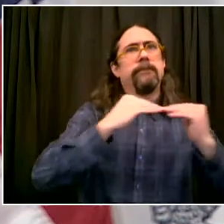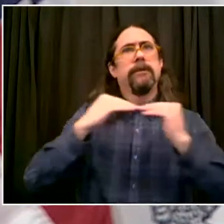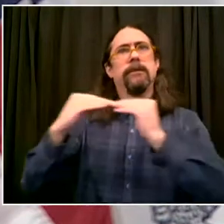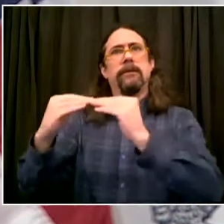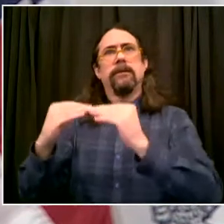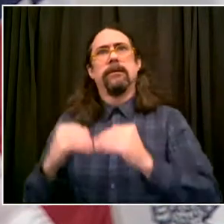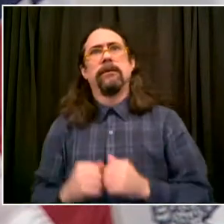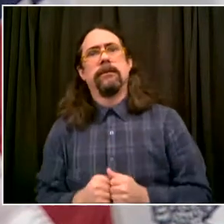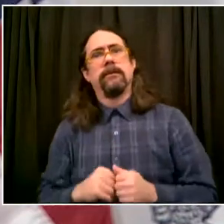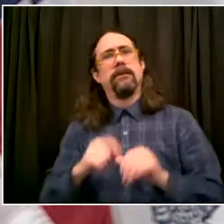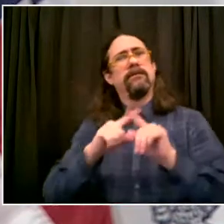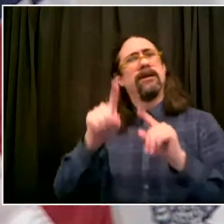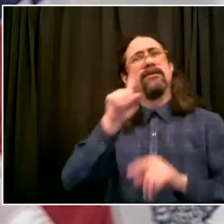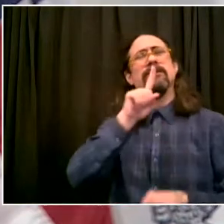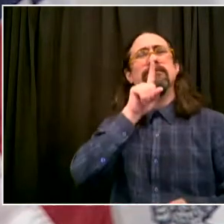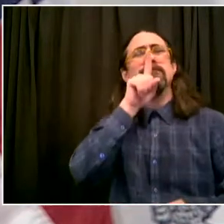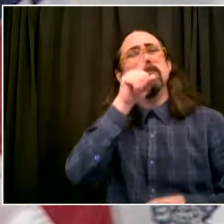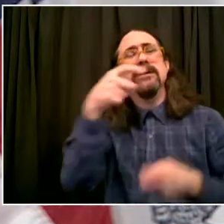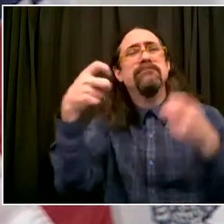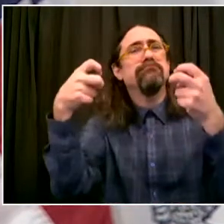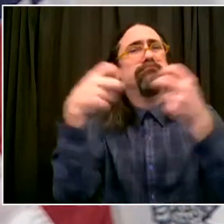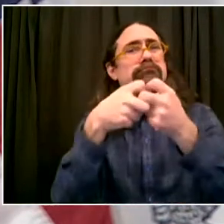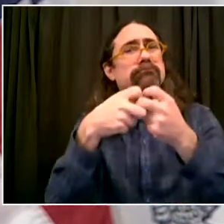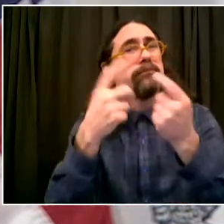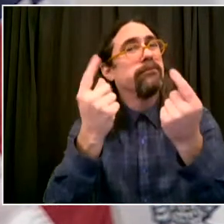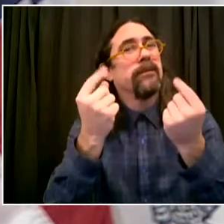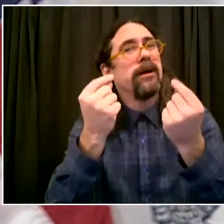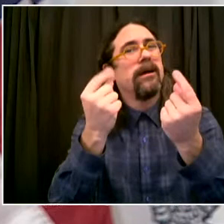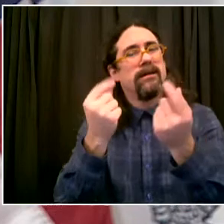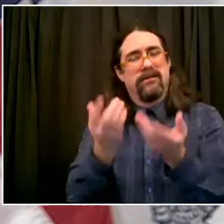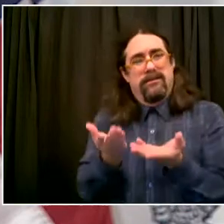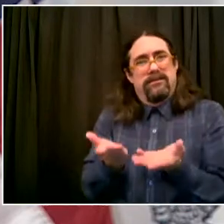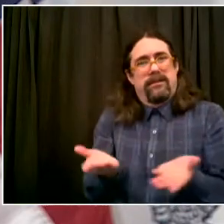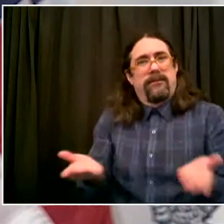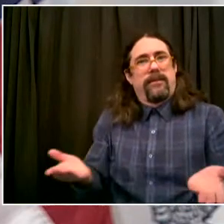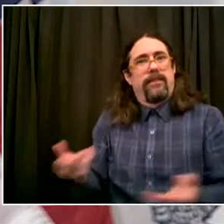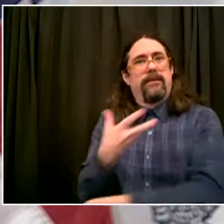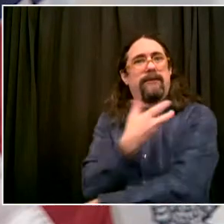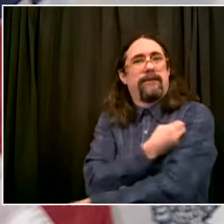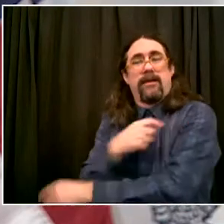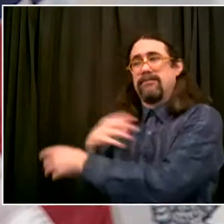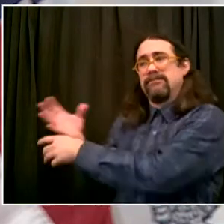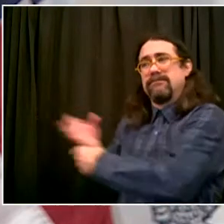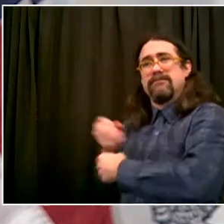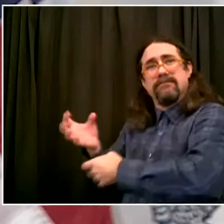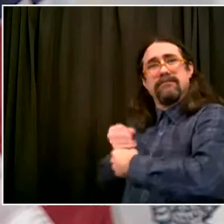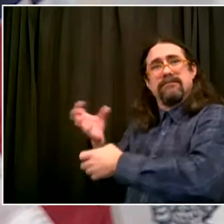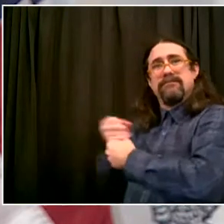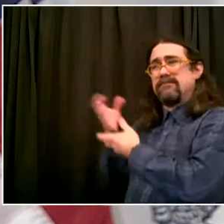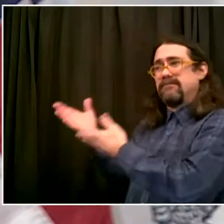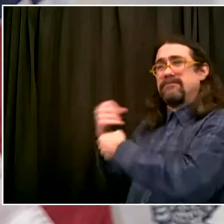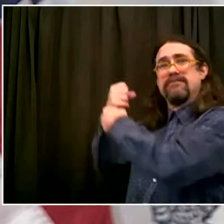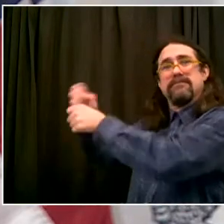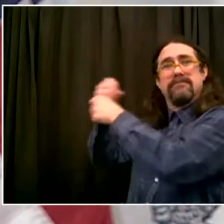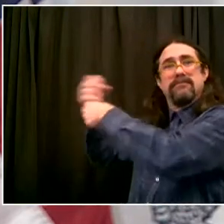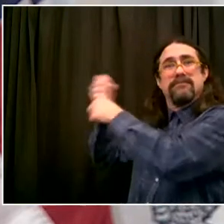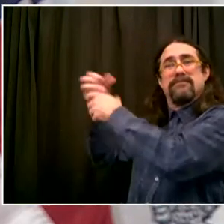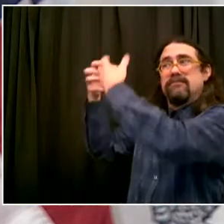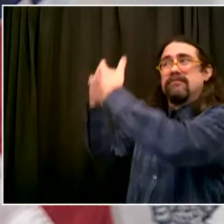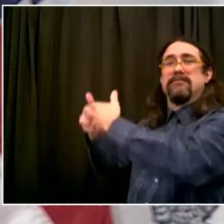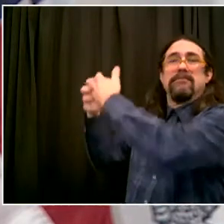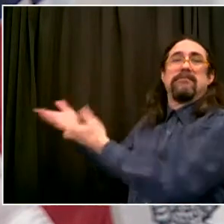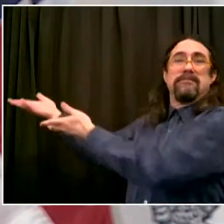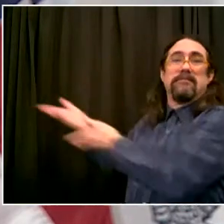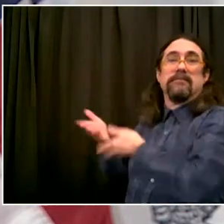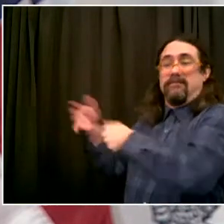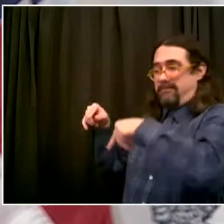mouth, the spread of the news, word of mouth, is what's going to convince people to get vaccinated. My neighbor got vaccinated, they said it was okay.